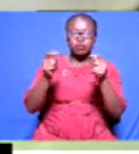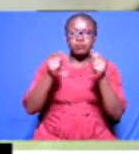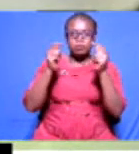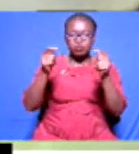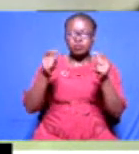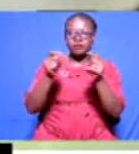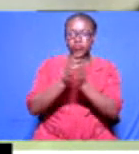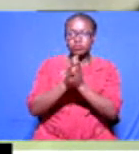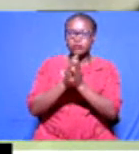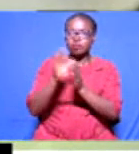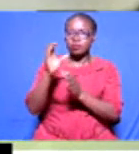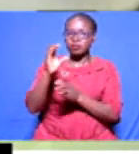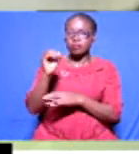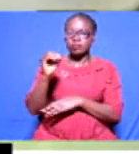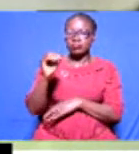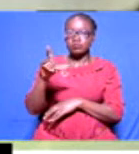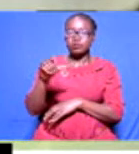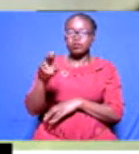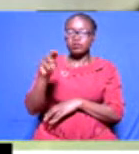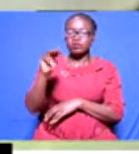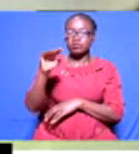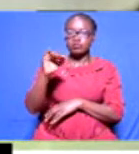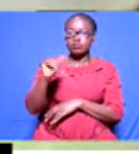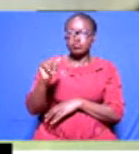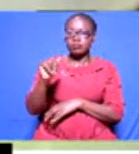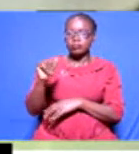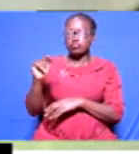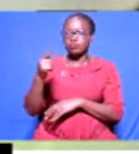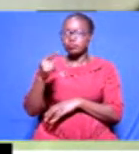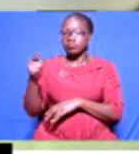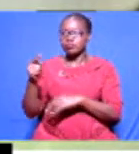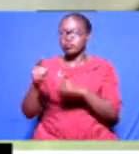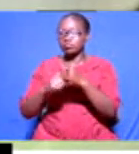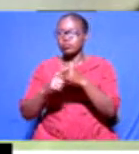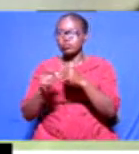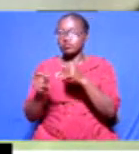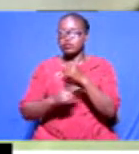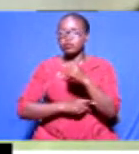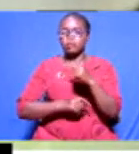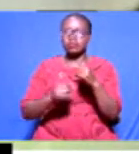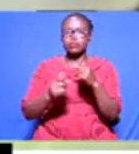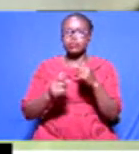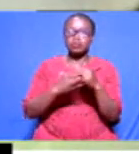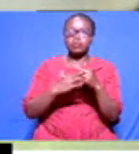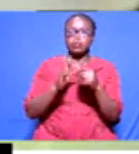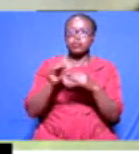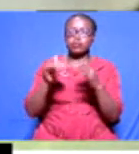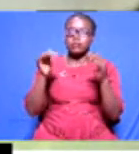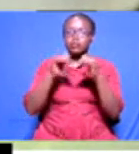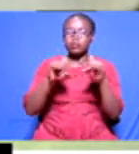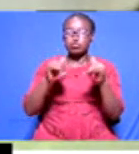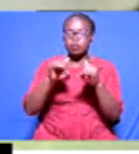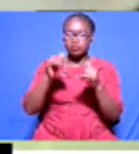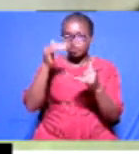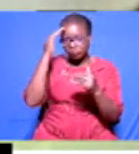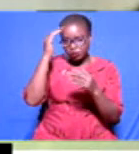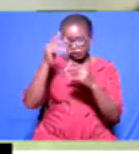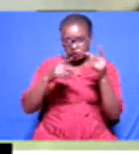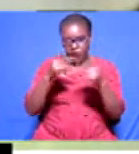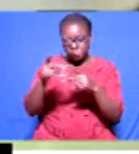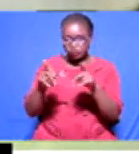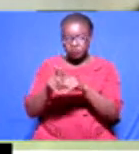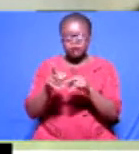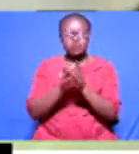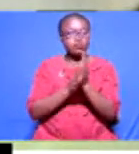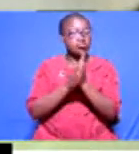Colombia, from the 1st to the 6th of August. Athletics Kenya officials assessed all the camps to determine the progress as well as